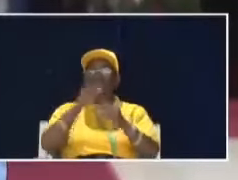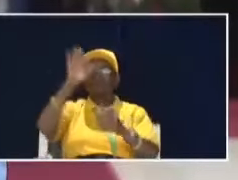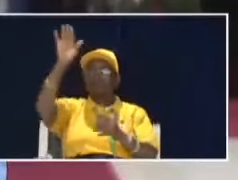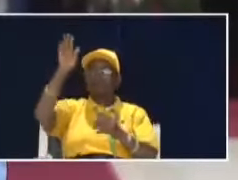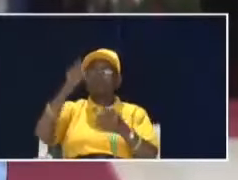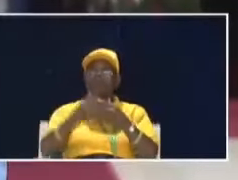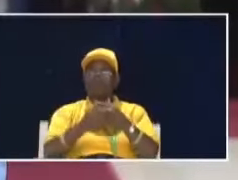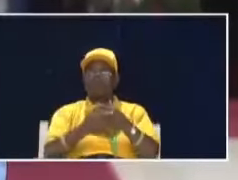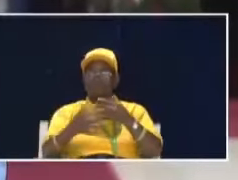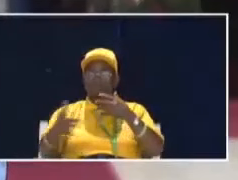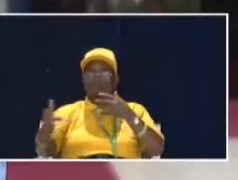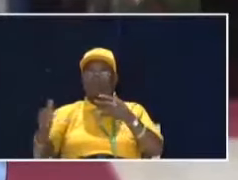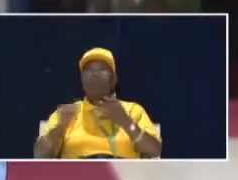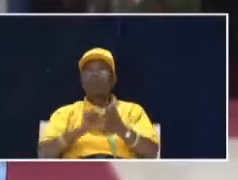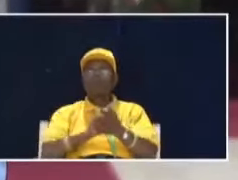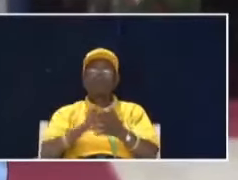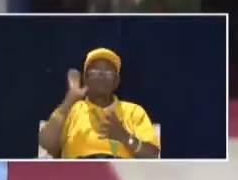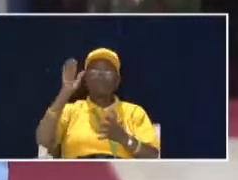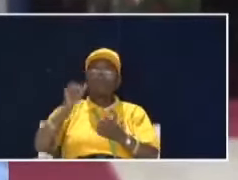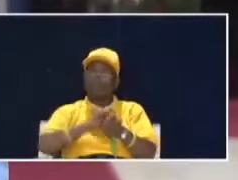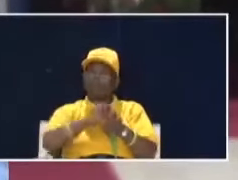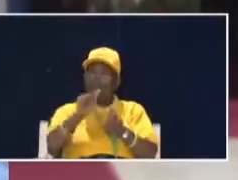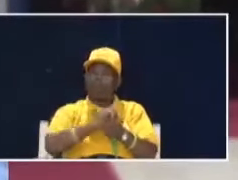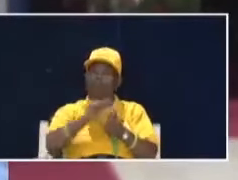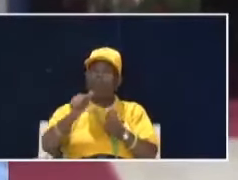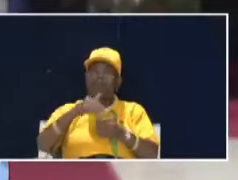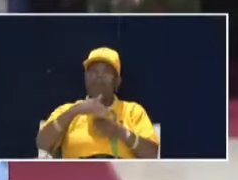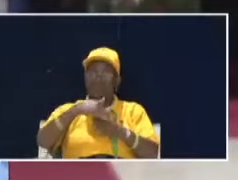that will wash away all sins.